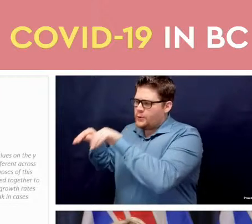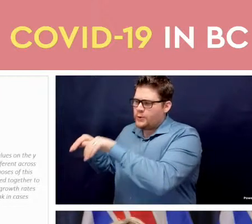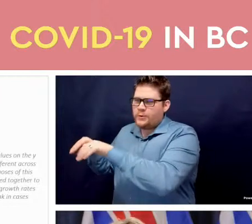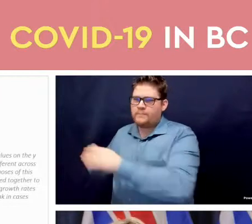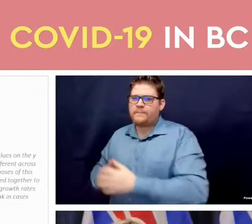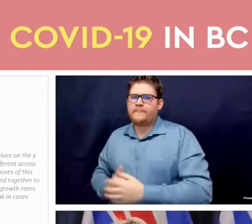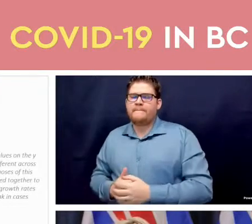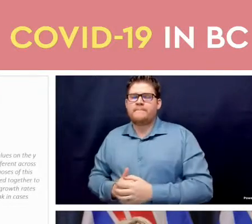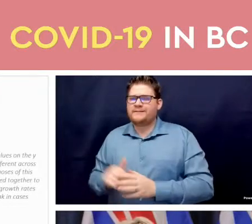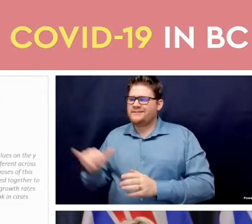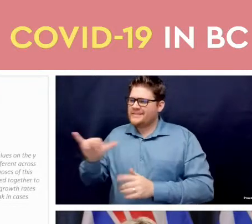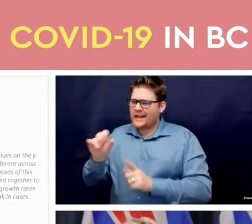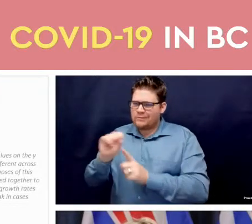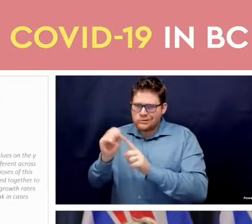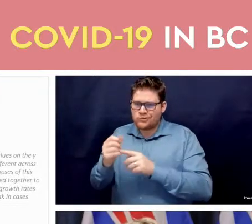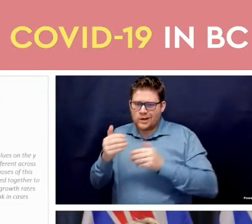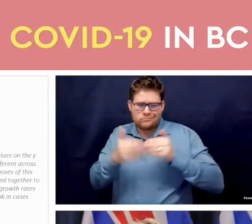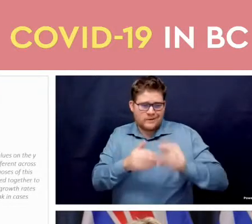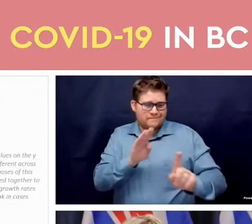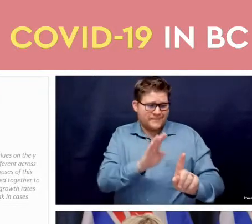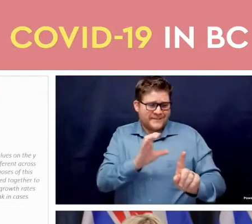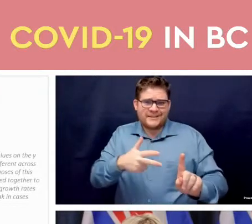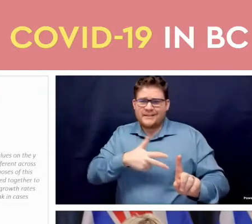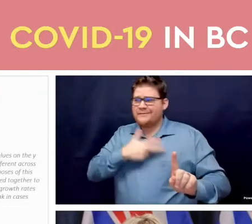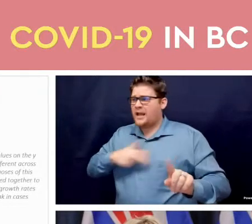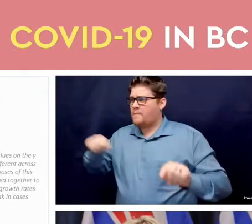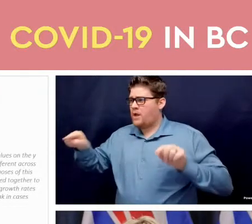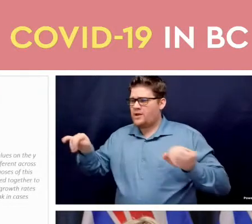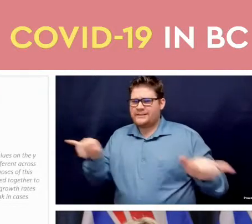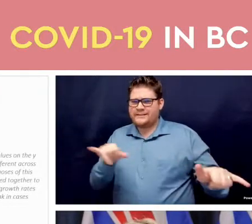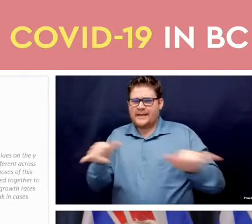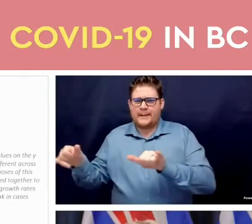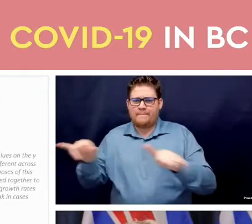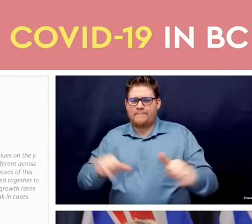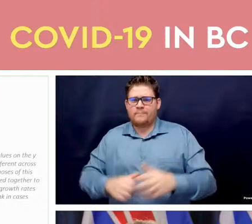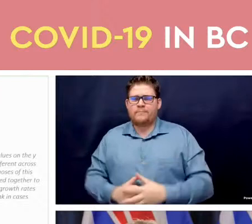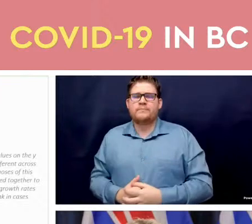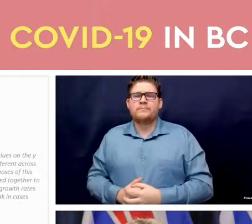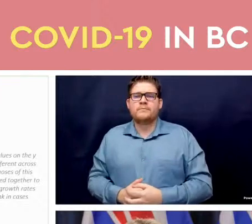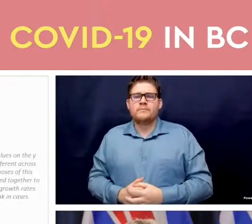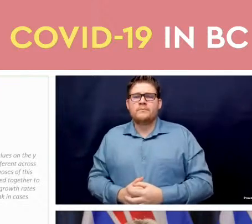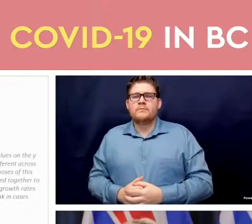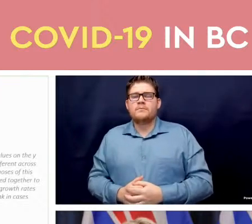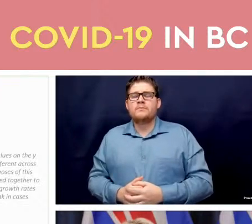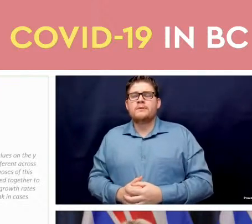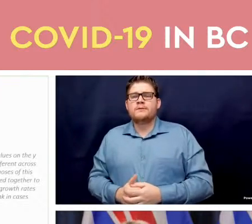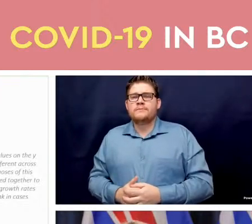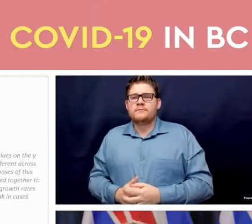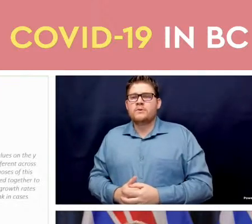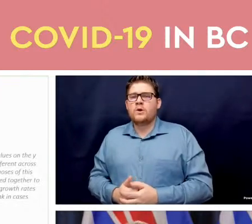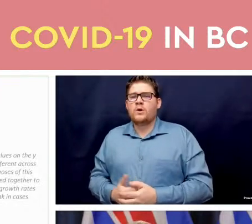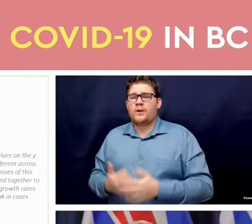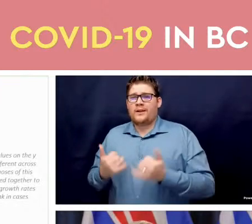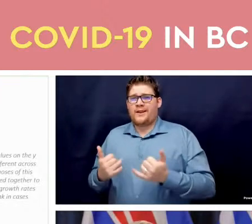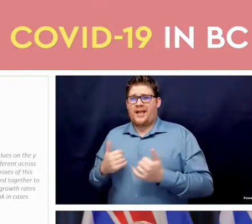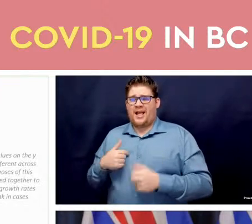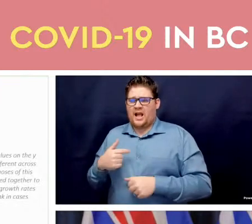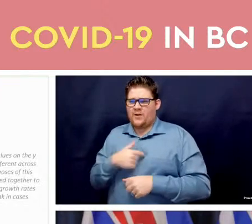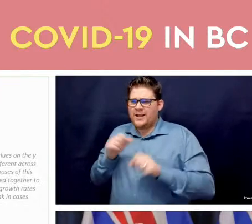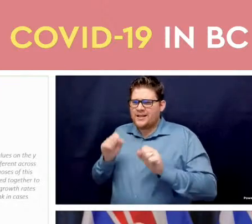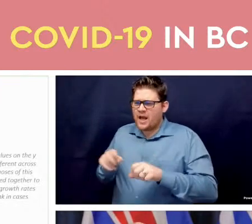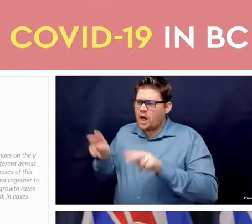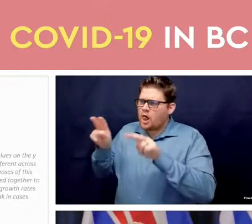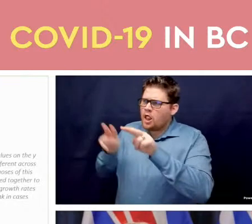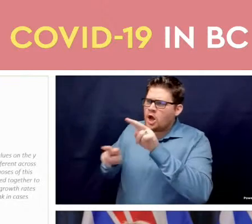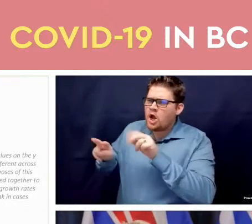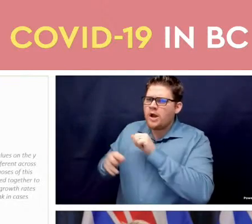of triangulate and look at many different things to see if we can say with some confidence where we are in the course of